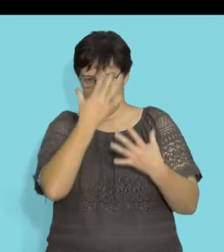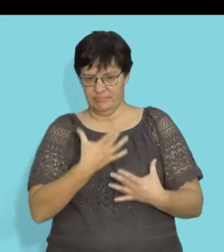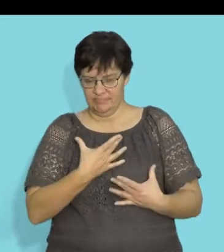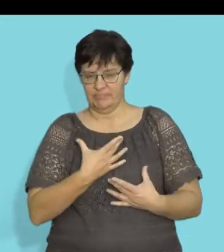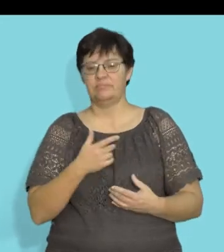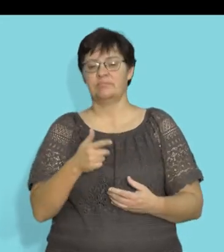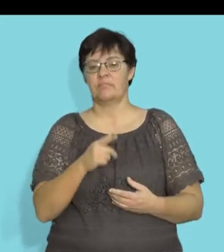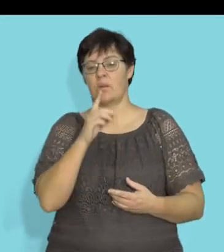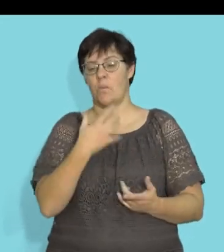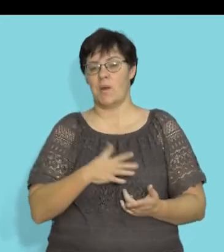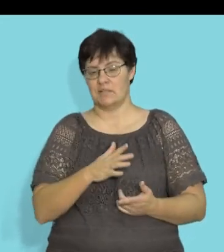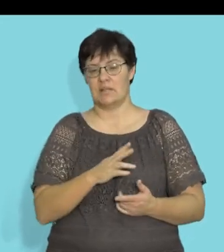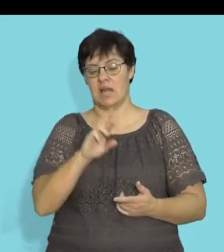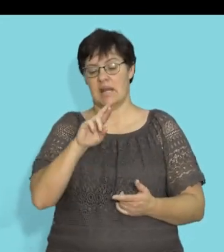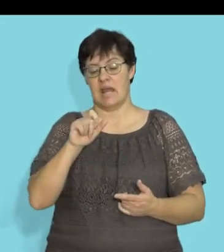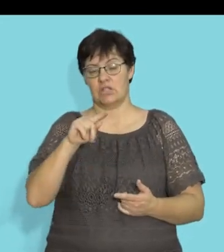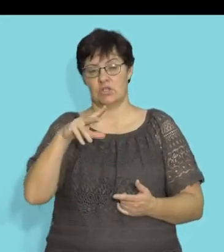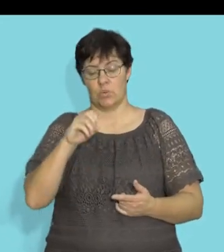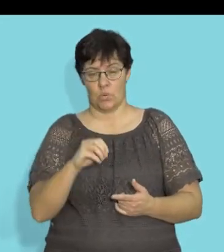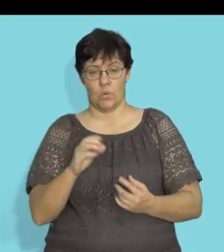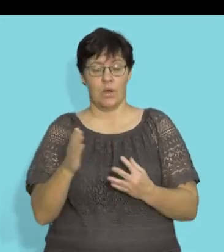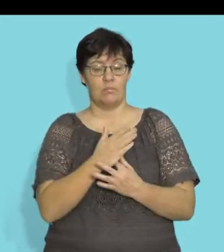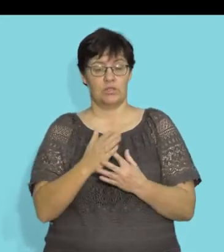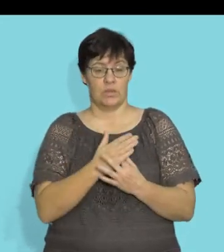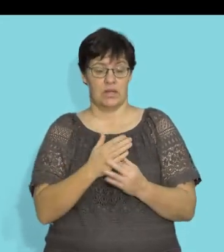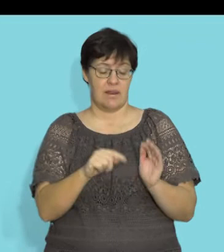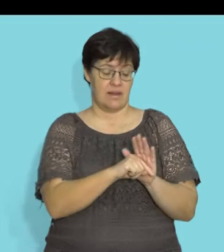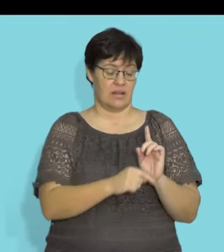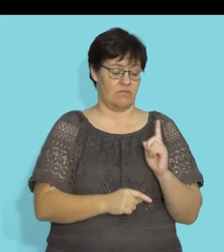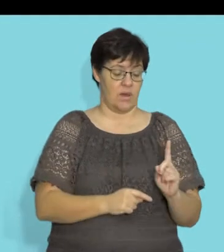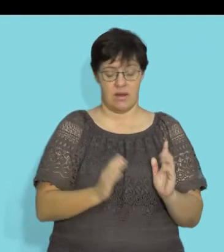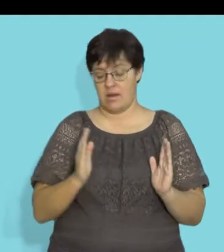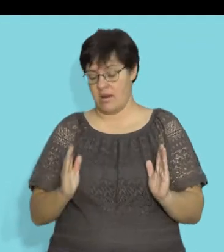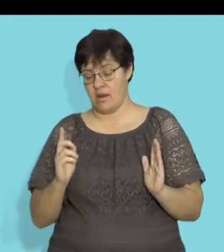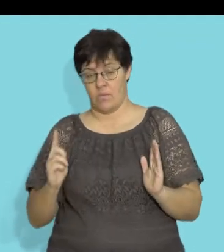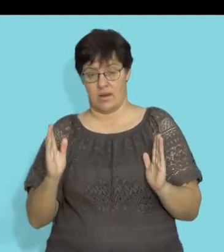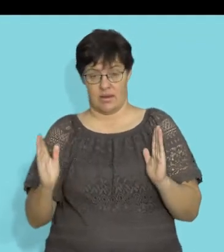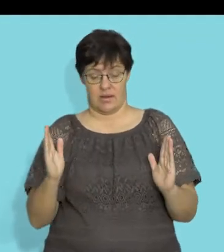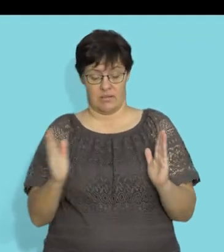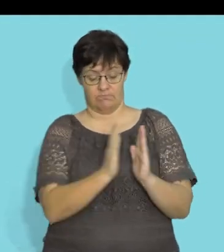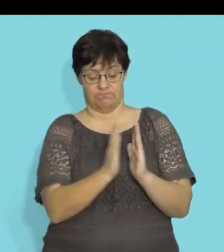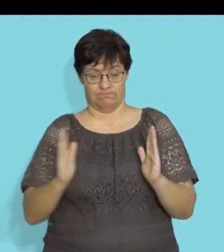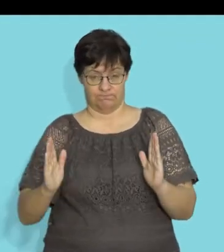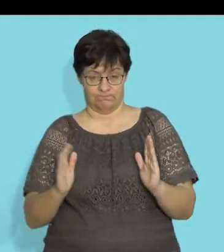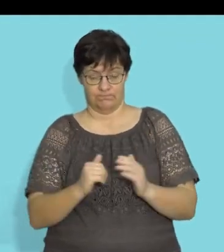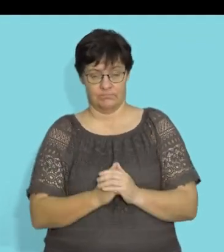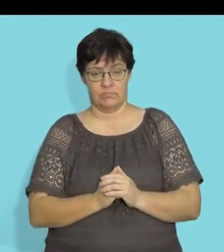clue that I am looking for a ratio that is between -1 and 1.